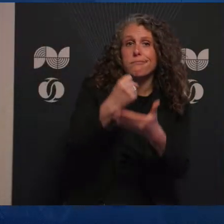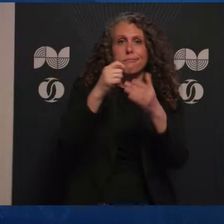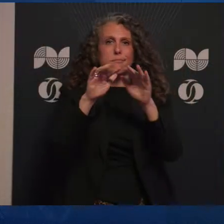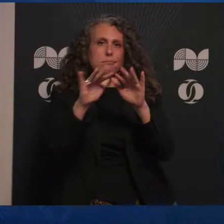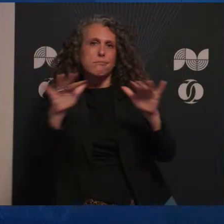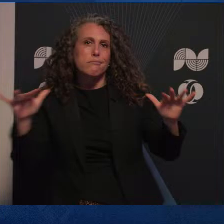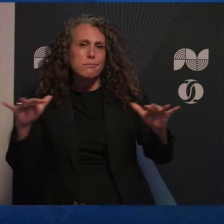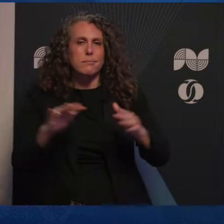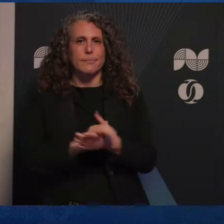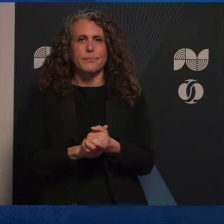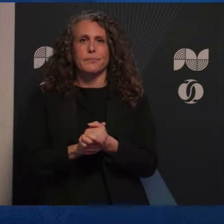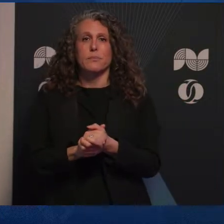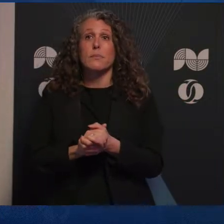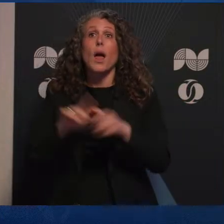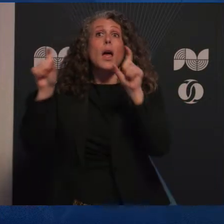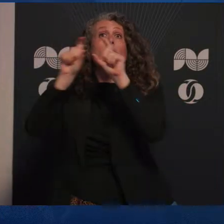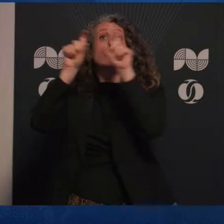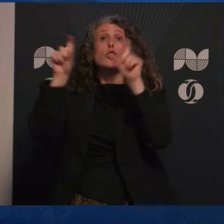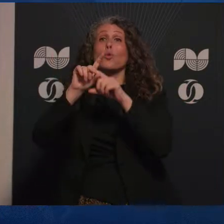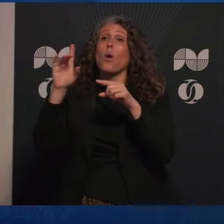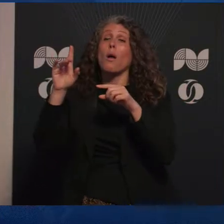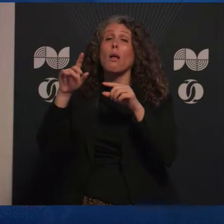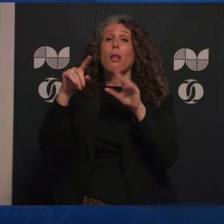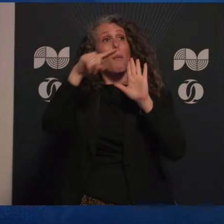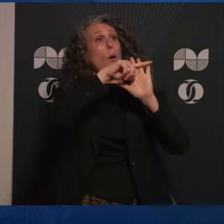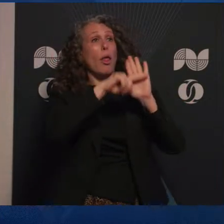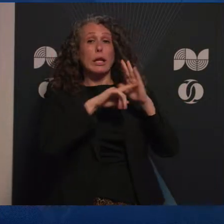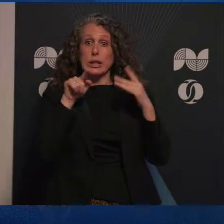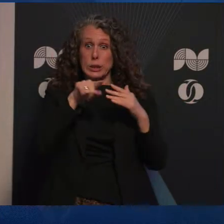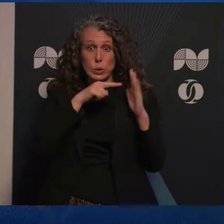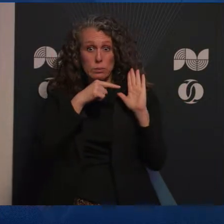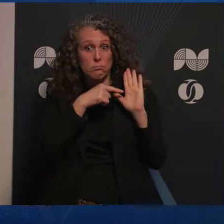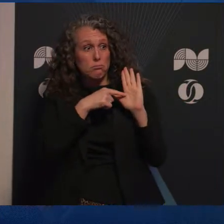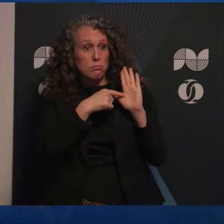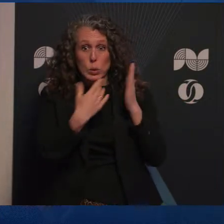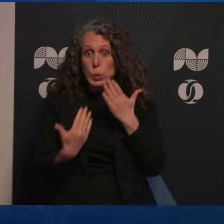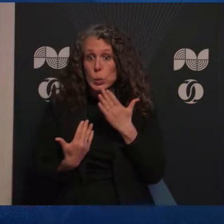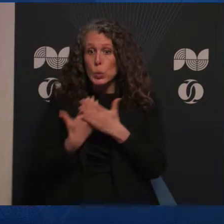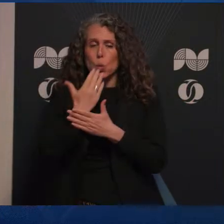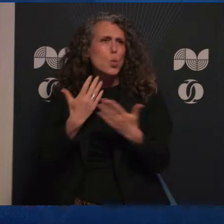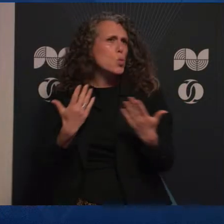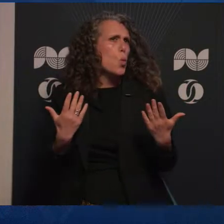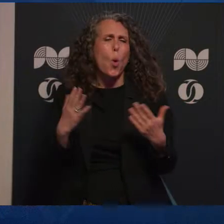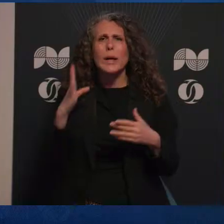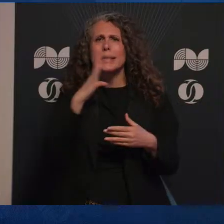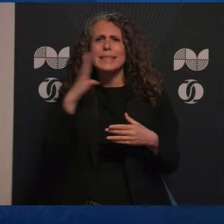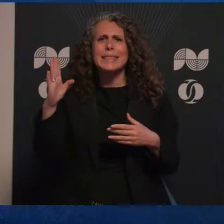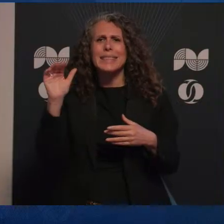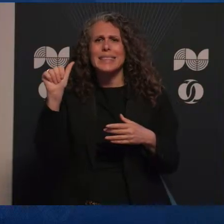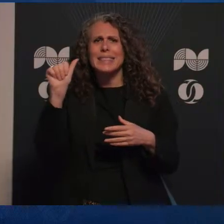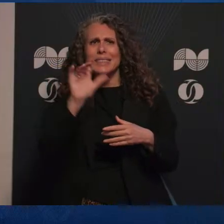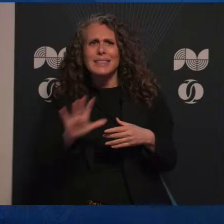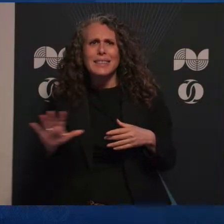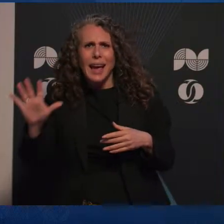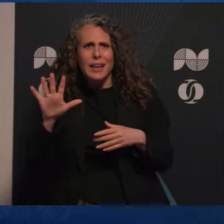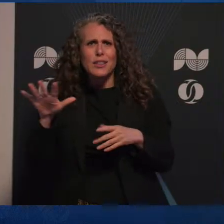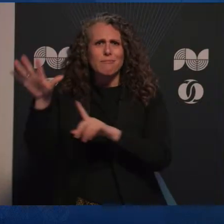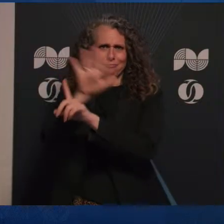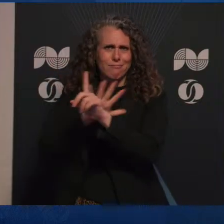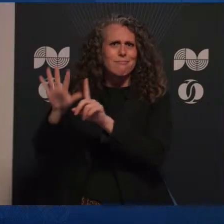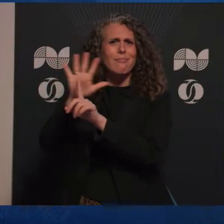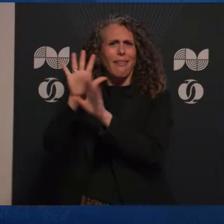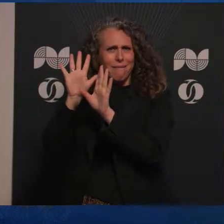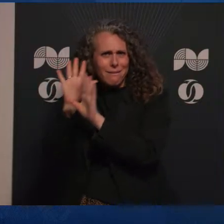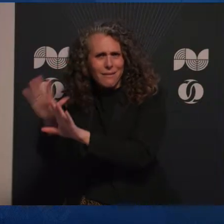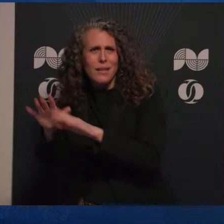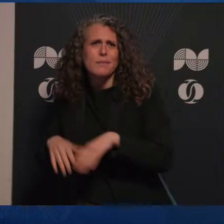And industrial policies are nothing new. They were practiced in East Asian tigers. They were practiced